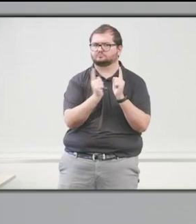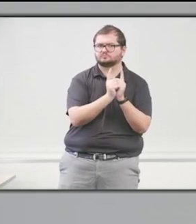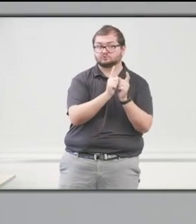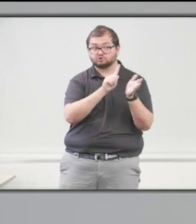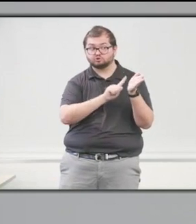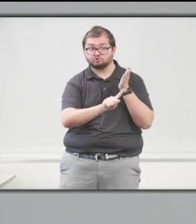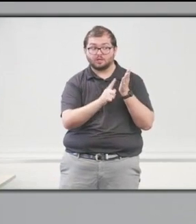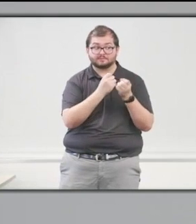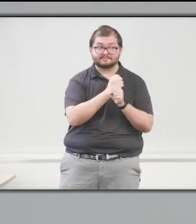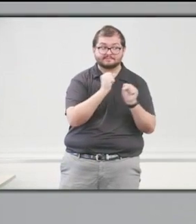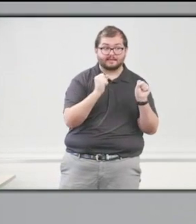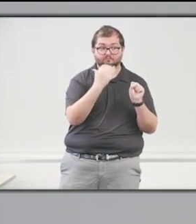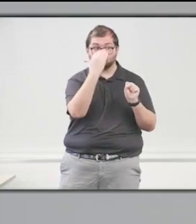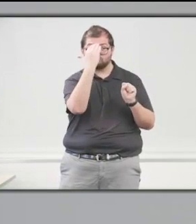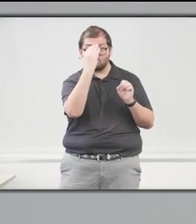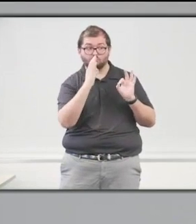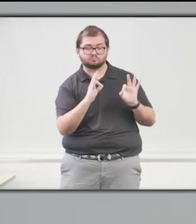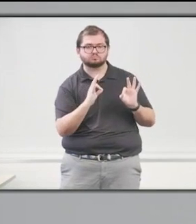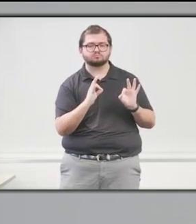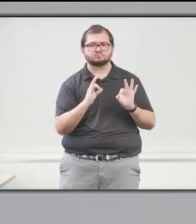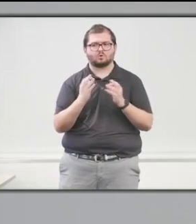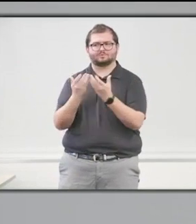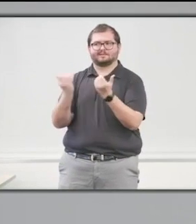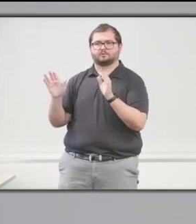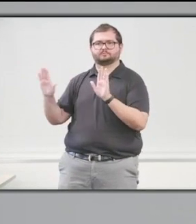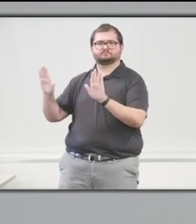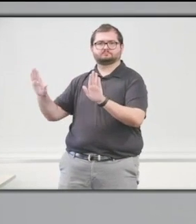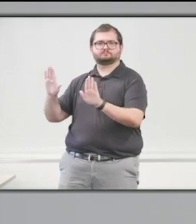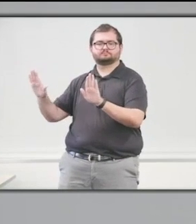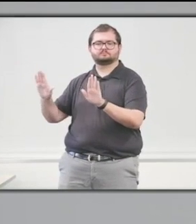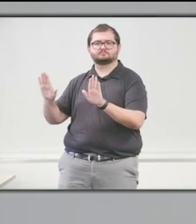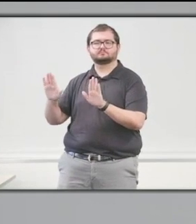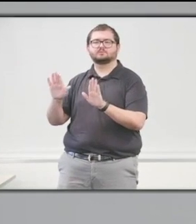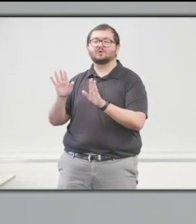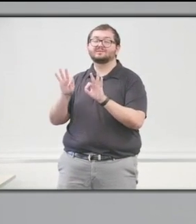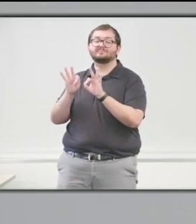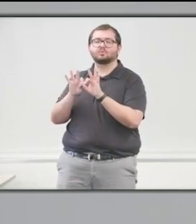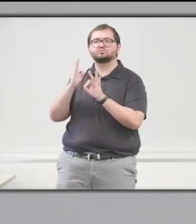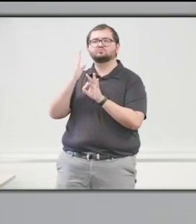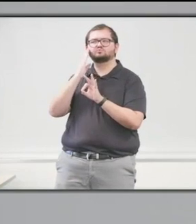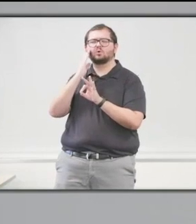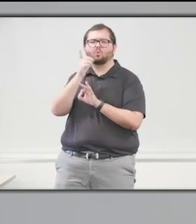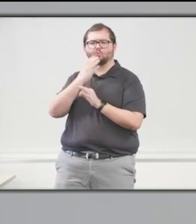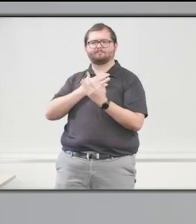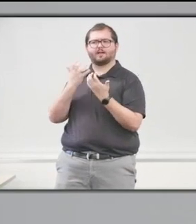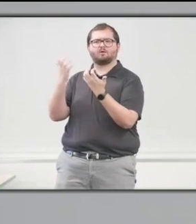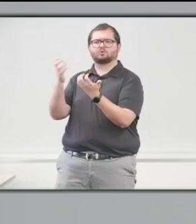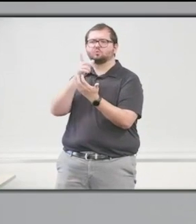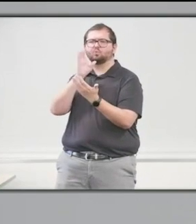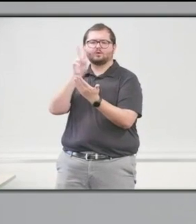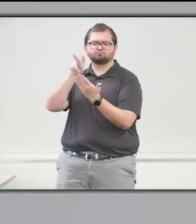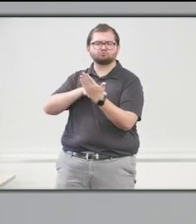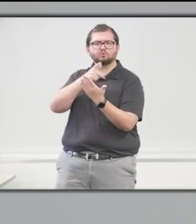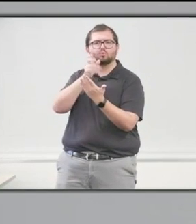if their loved one is safe. So there's another set of messaging that has to go. So remember who is the various audiences that you need to